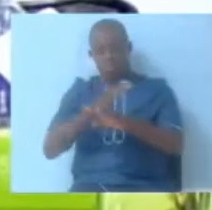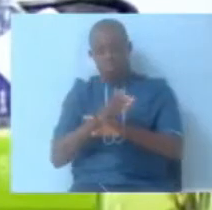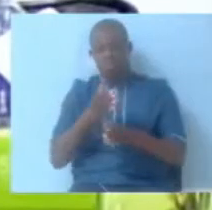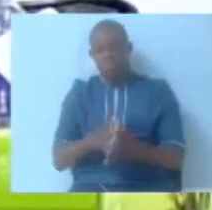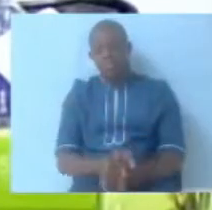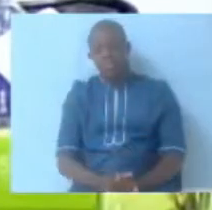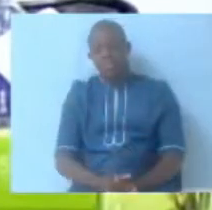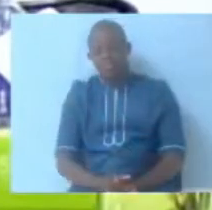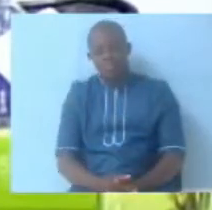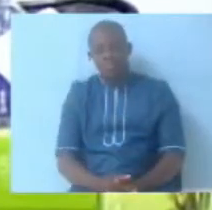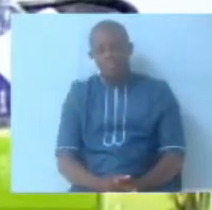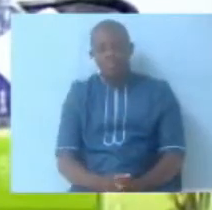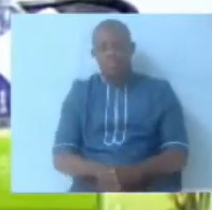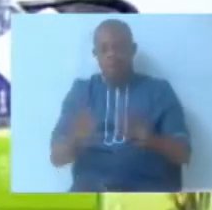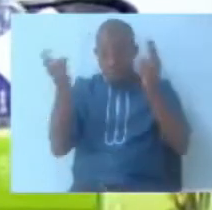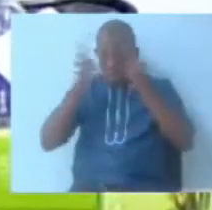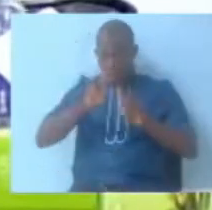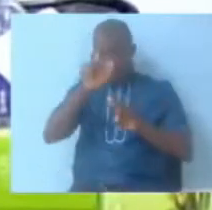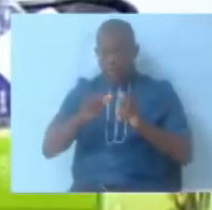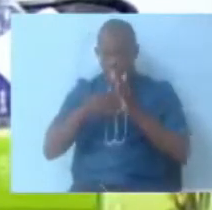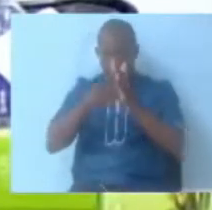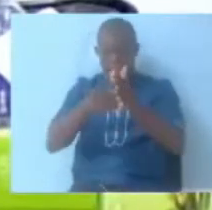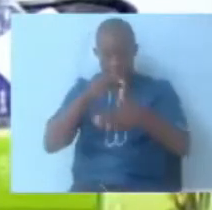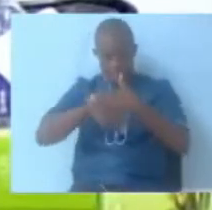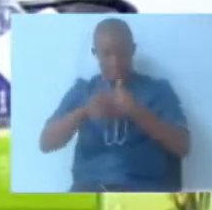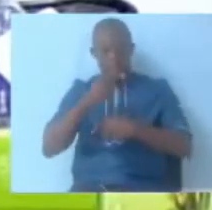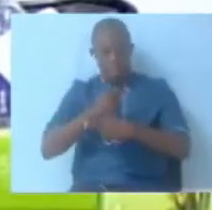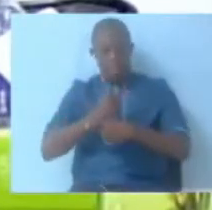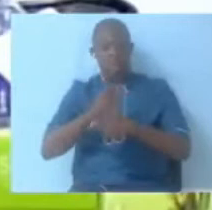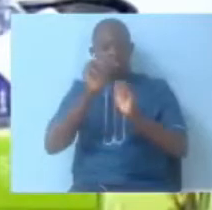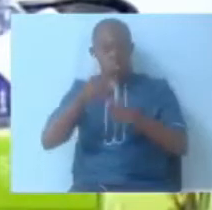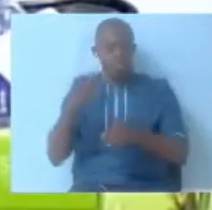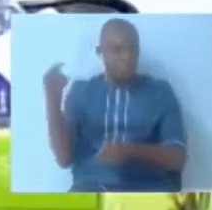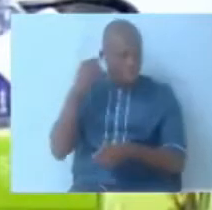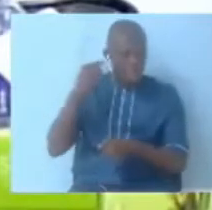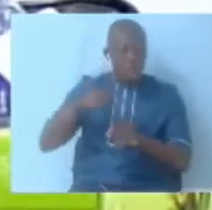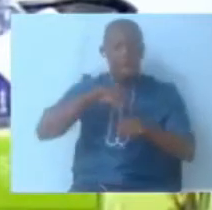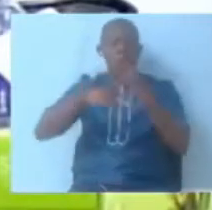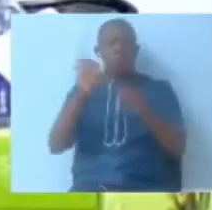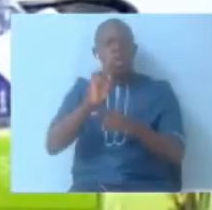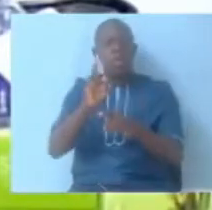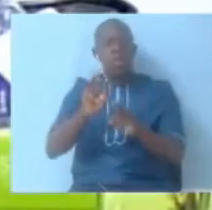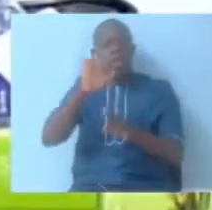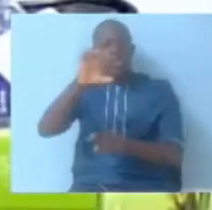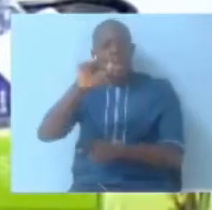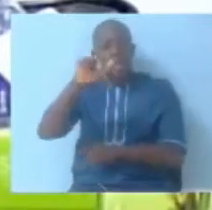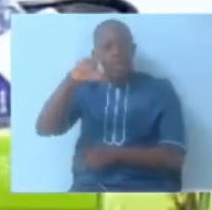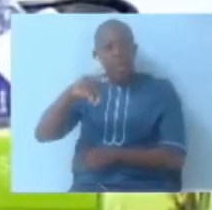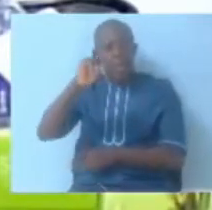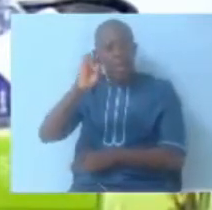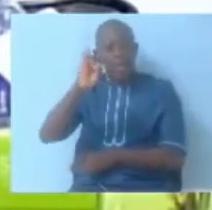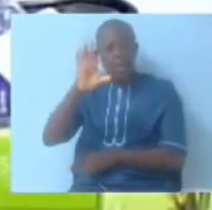lutamando. Magistrates in this country can hear capital offenses. Magistrate olu menu benyimbanko kang